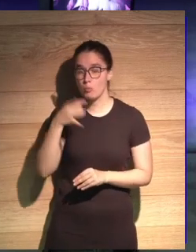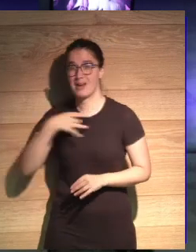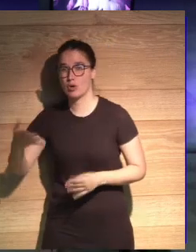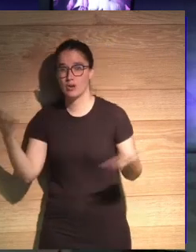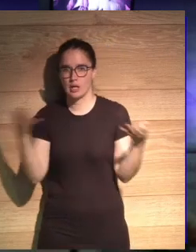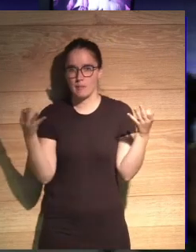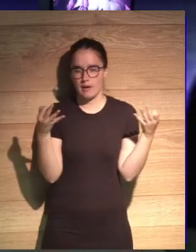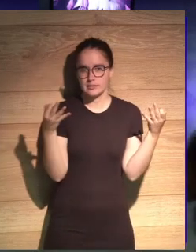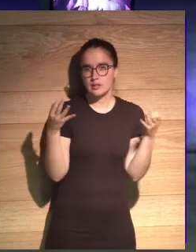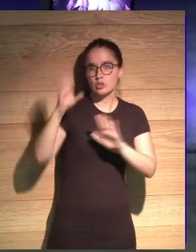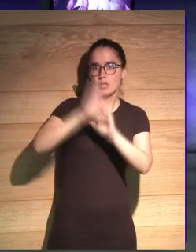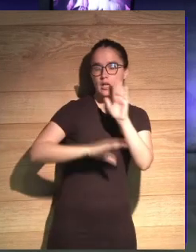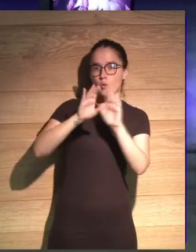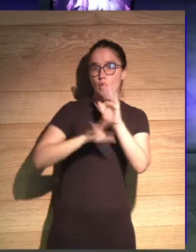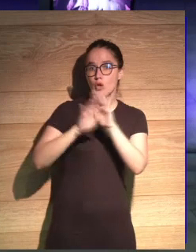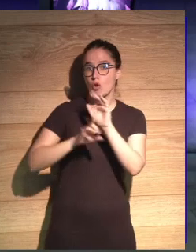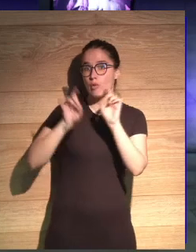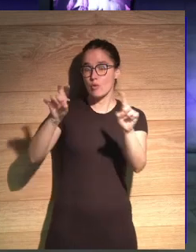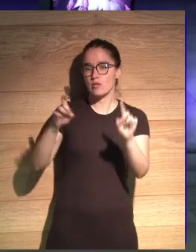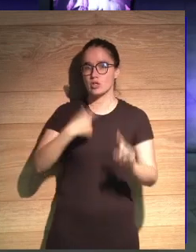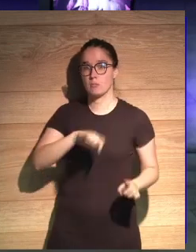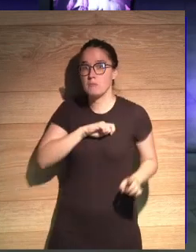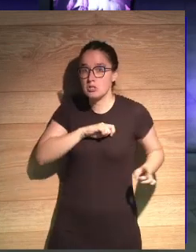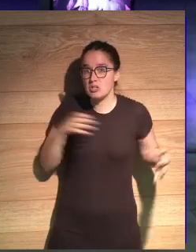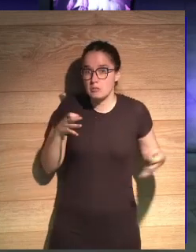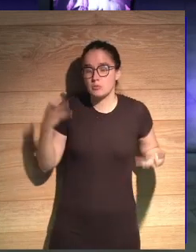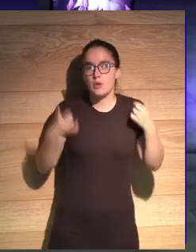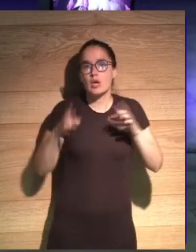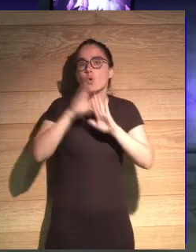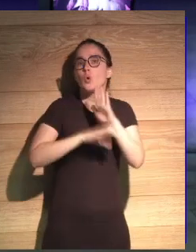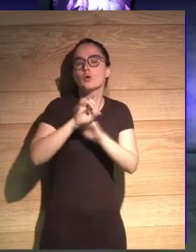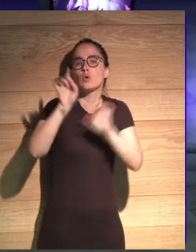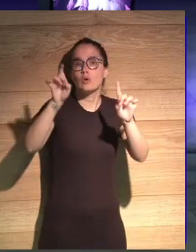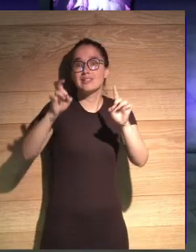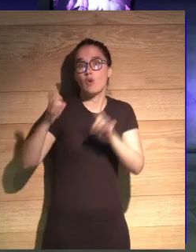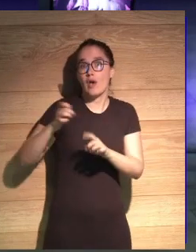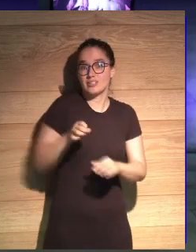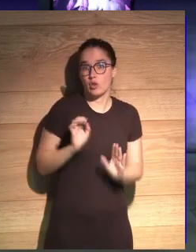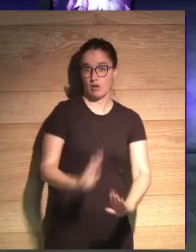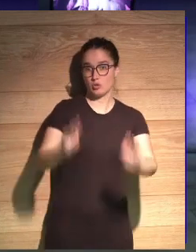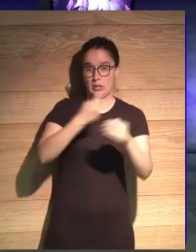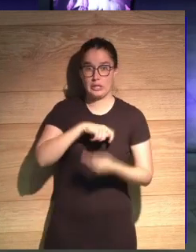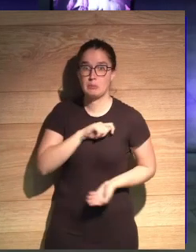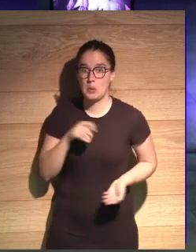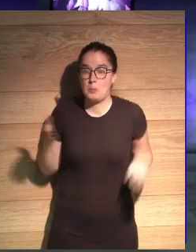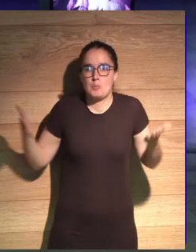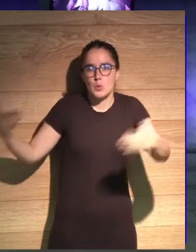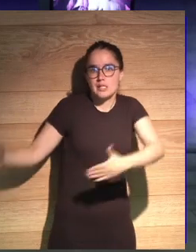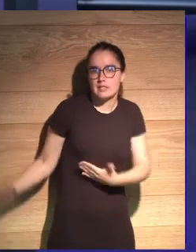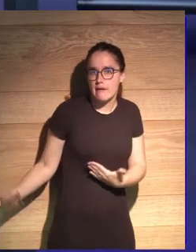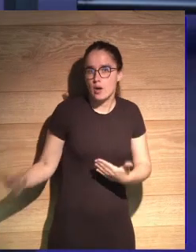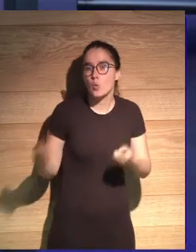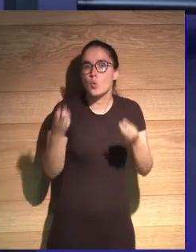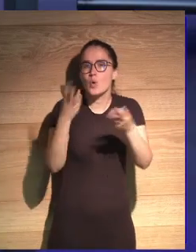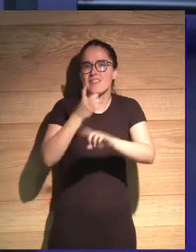instance. And then I ask them, so is William Wallace in our